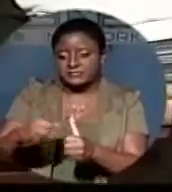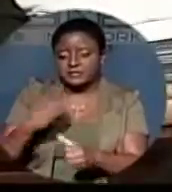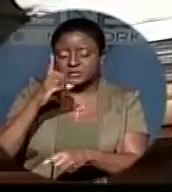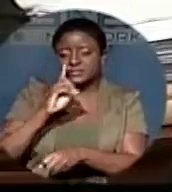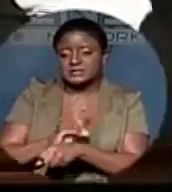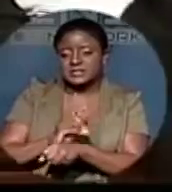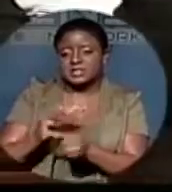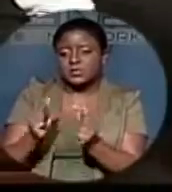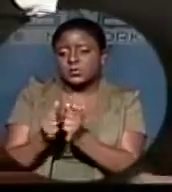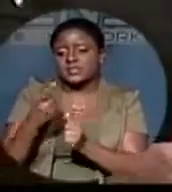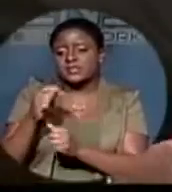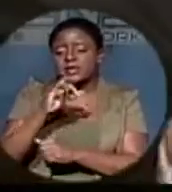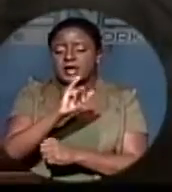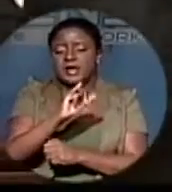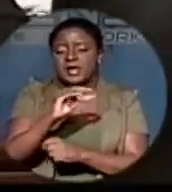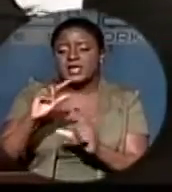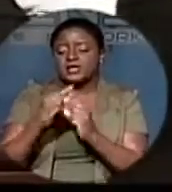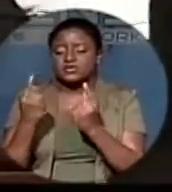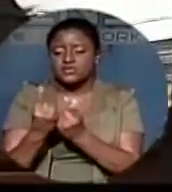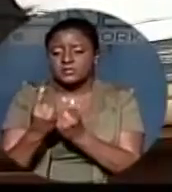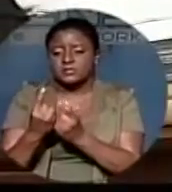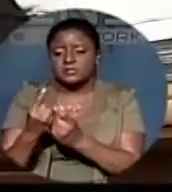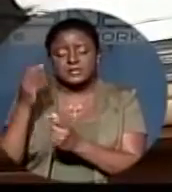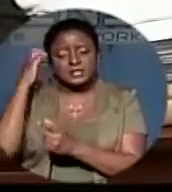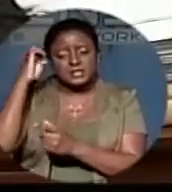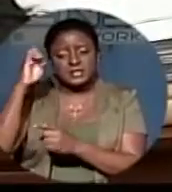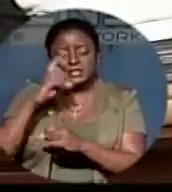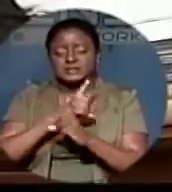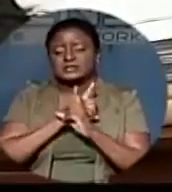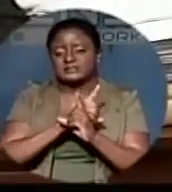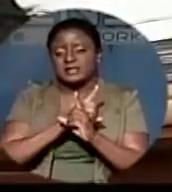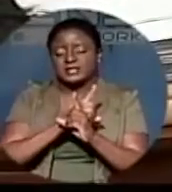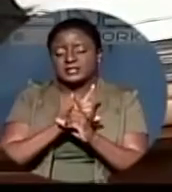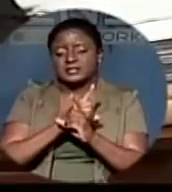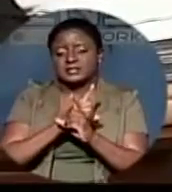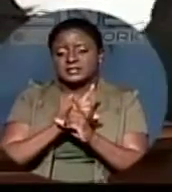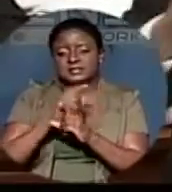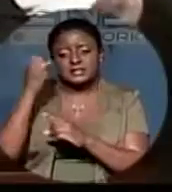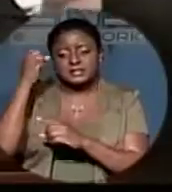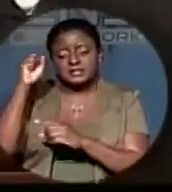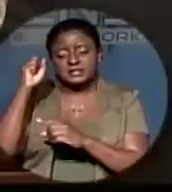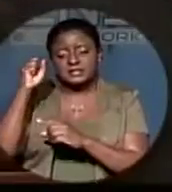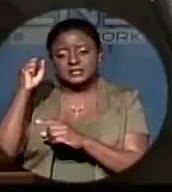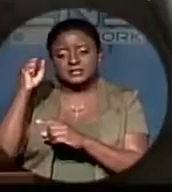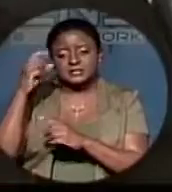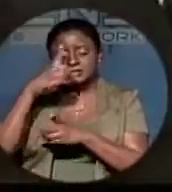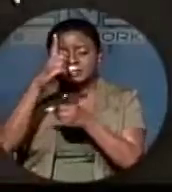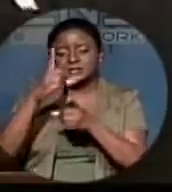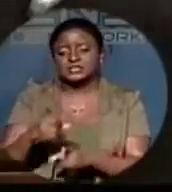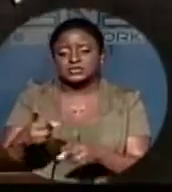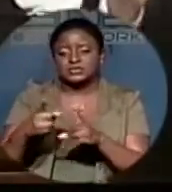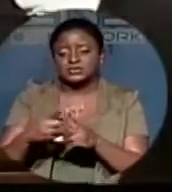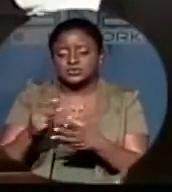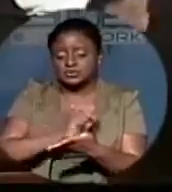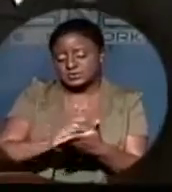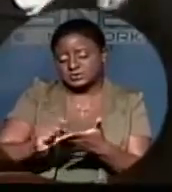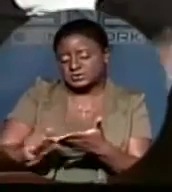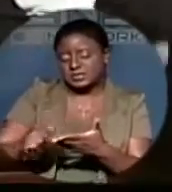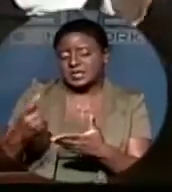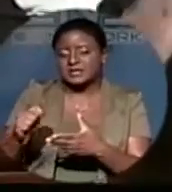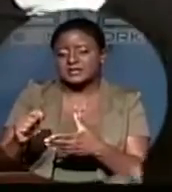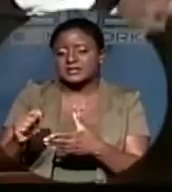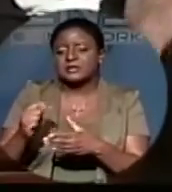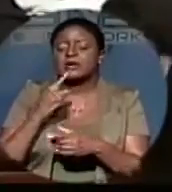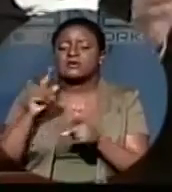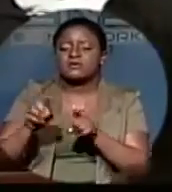Christie defended his administration's decision to sign the original agreement that gave the I Group access to more than